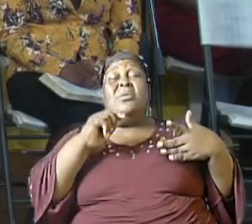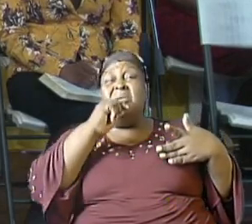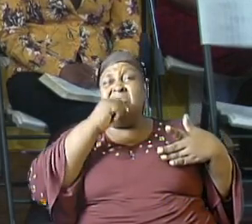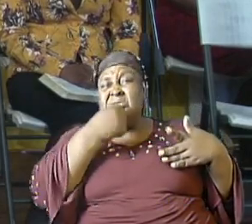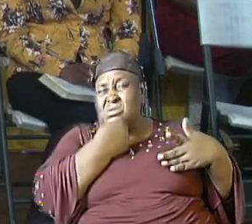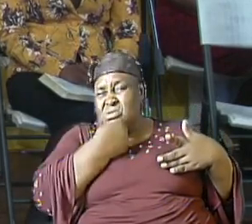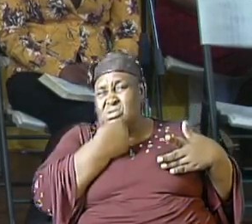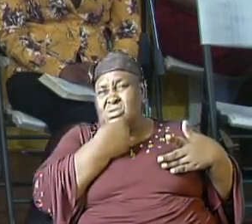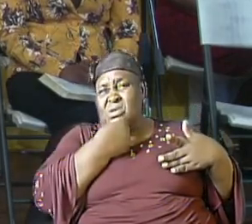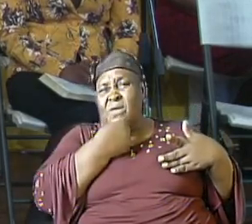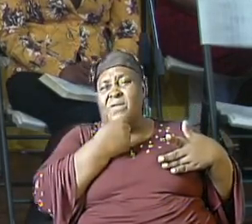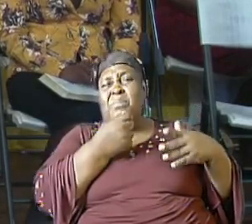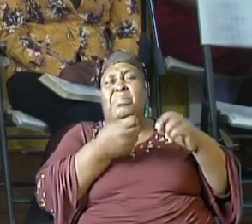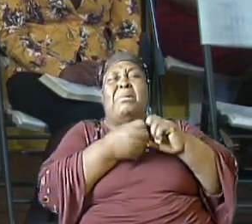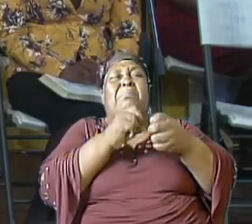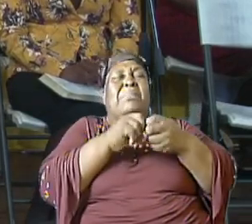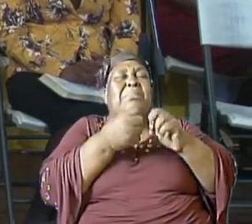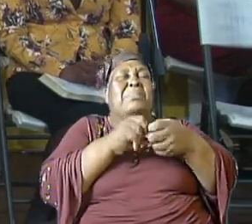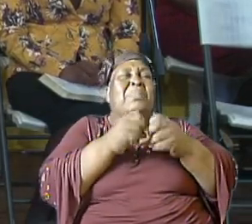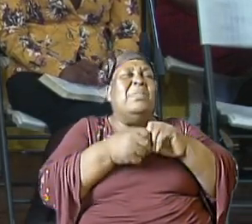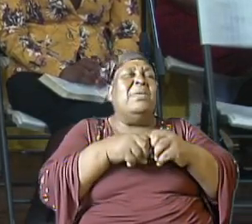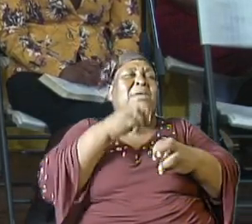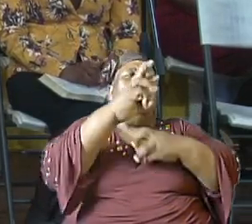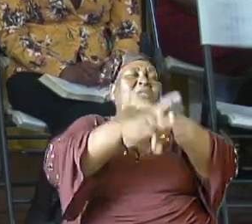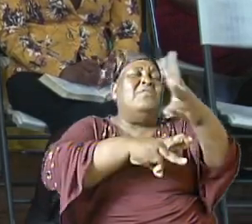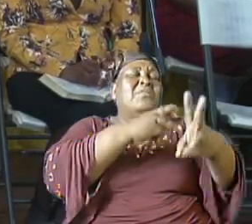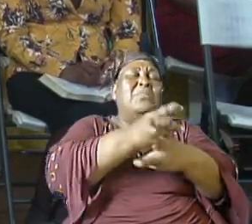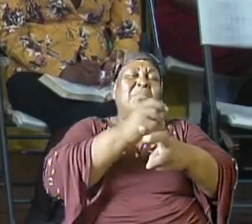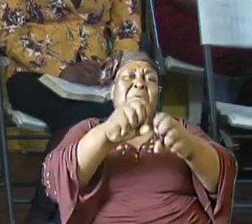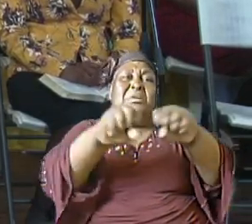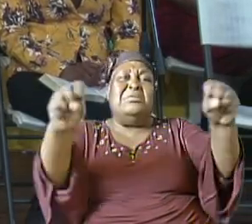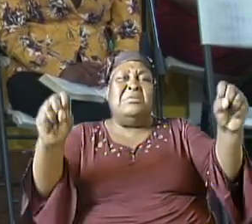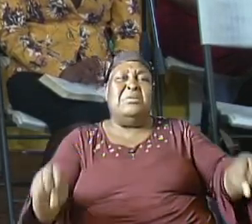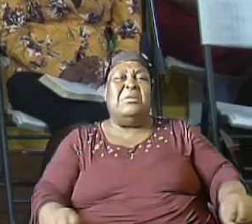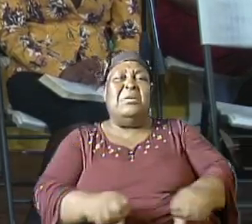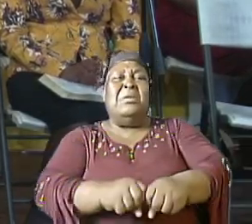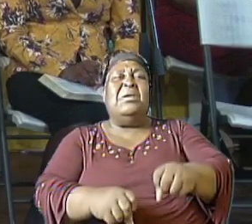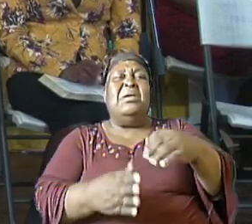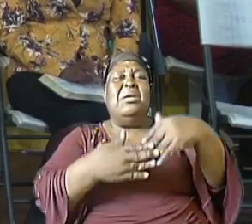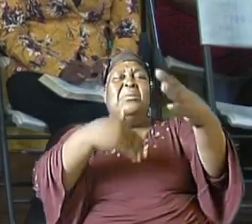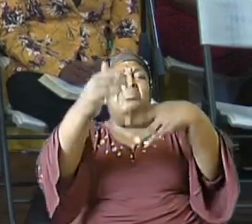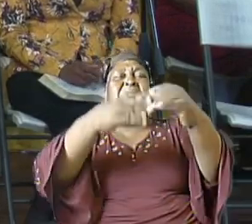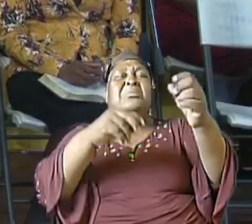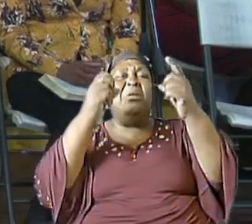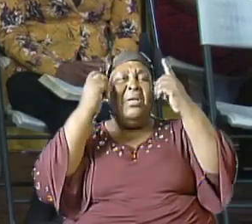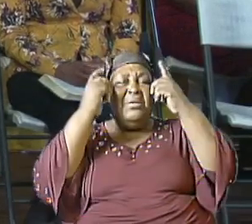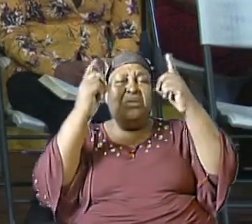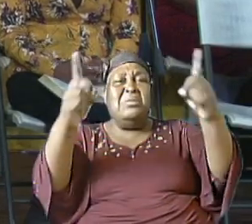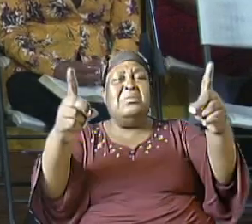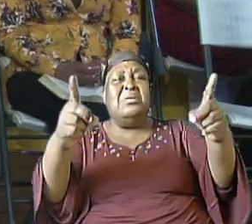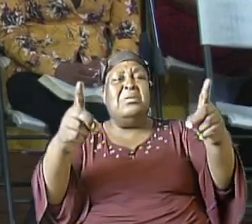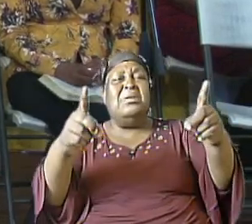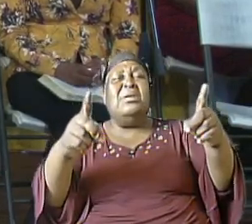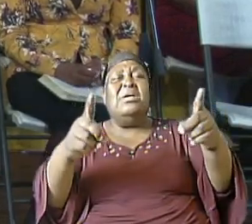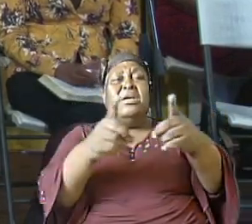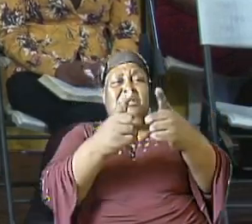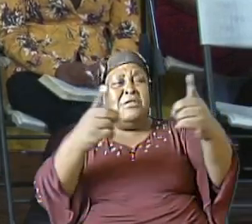suffer persecution. Because the world system is built on a doctrine that